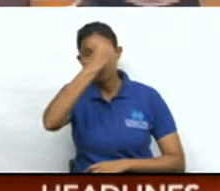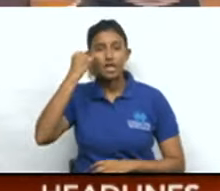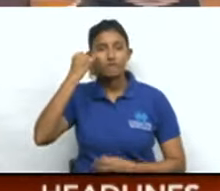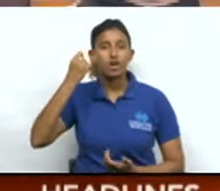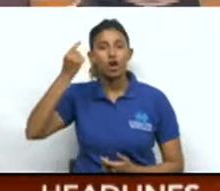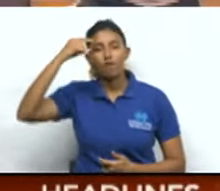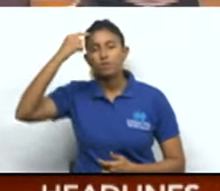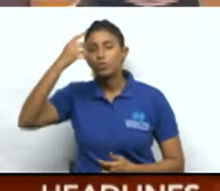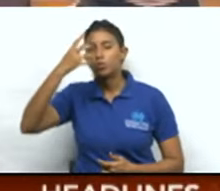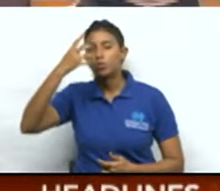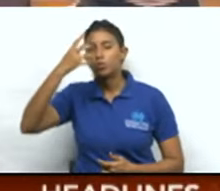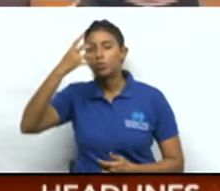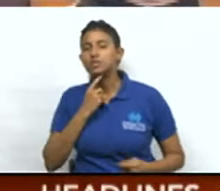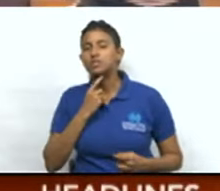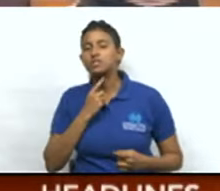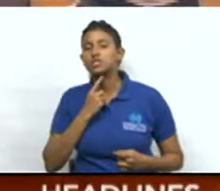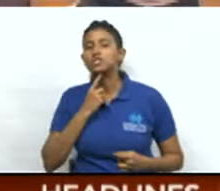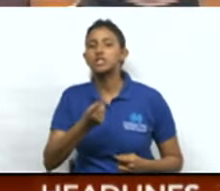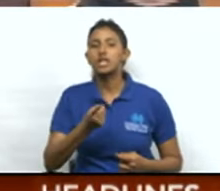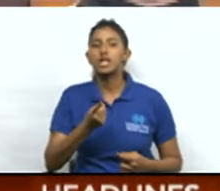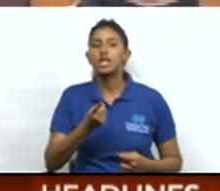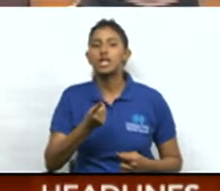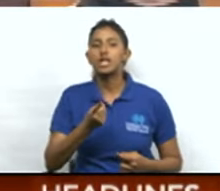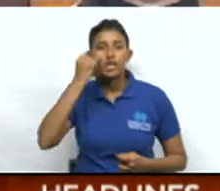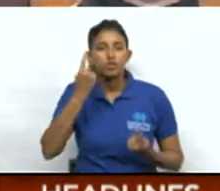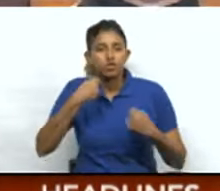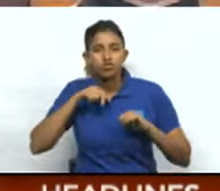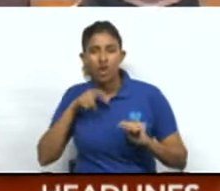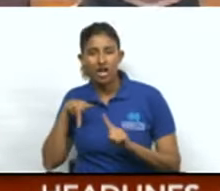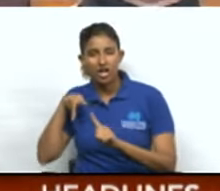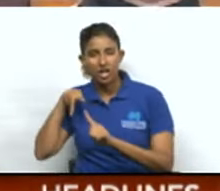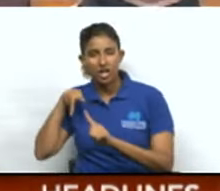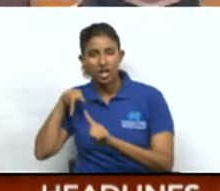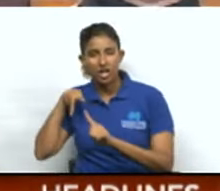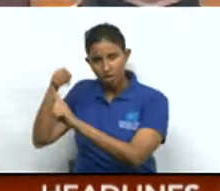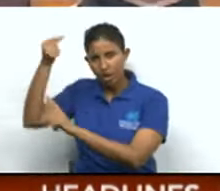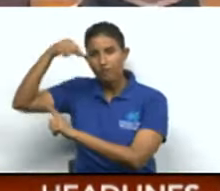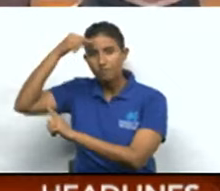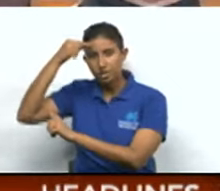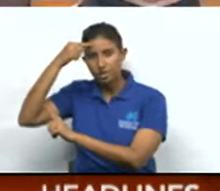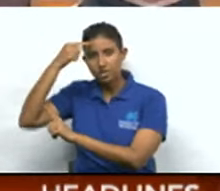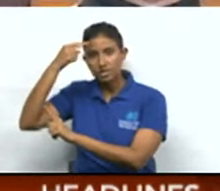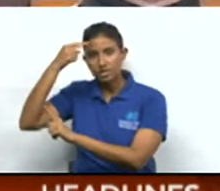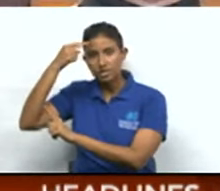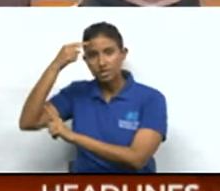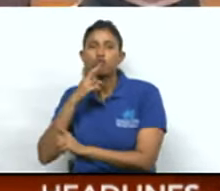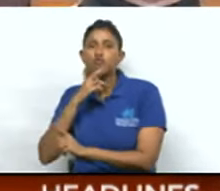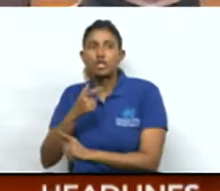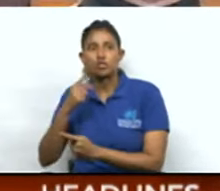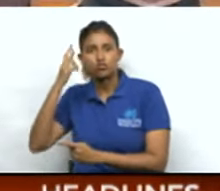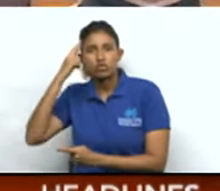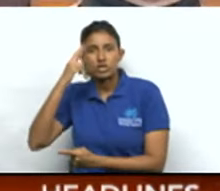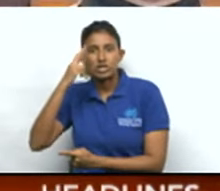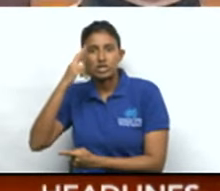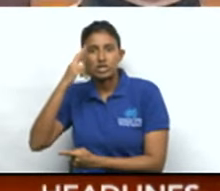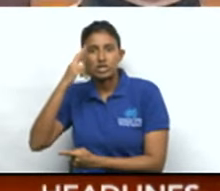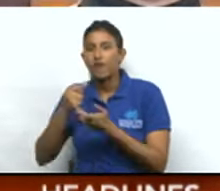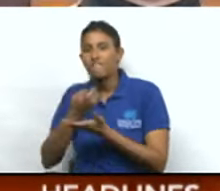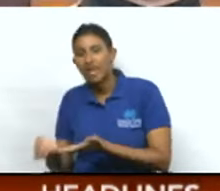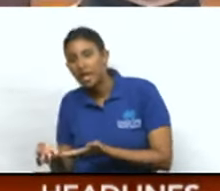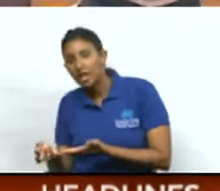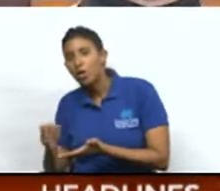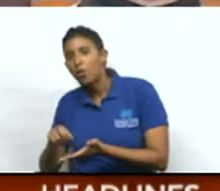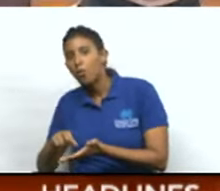against the state for what you consider to be a legitimate claim and for whatever reason you are unsuccessful, the state will come after you with costs, then it will have a